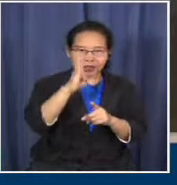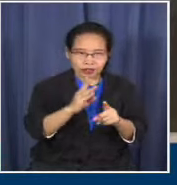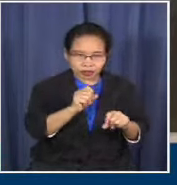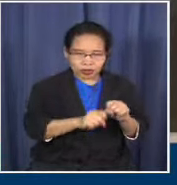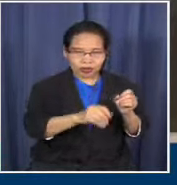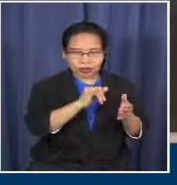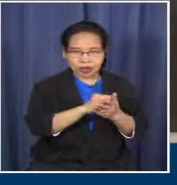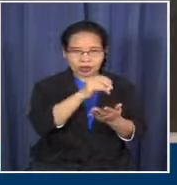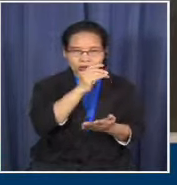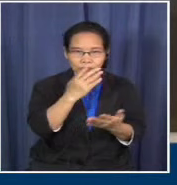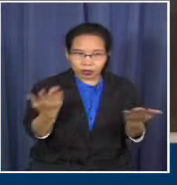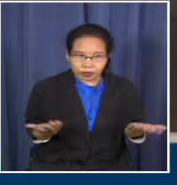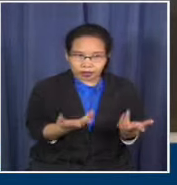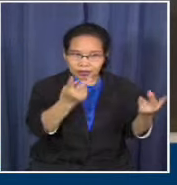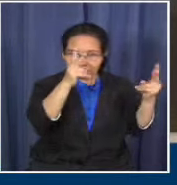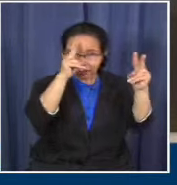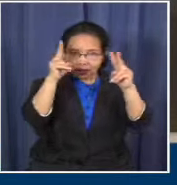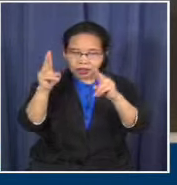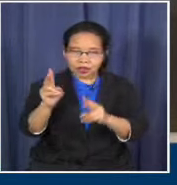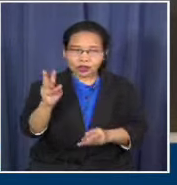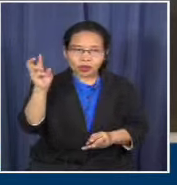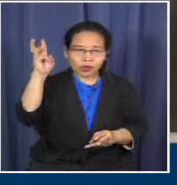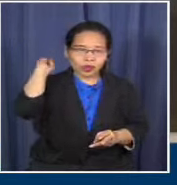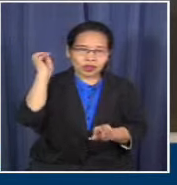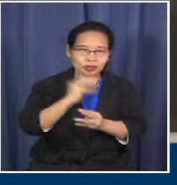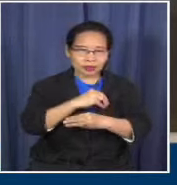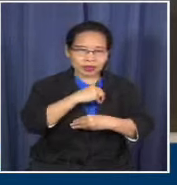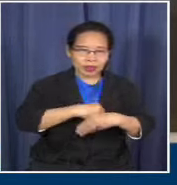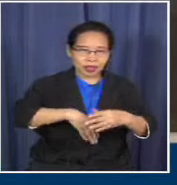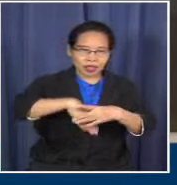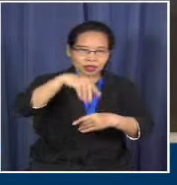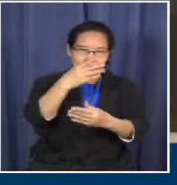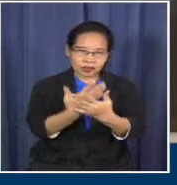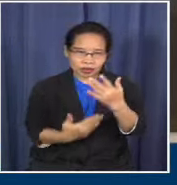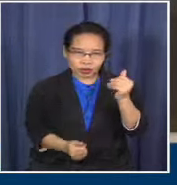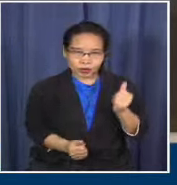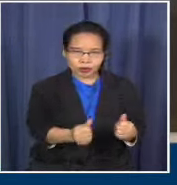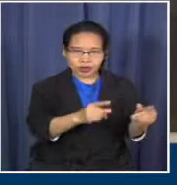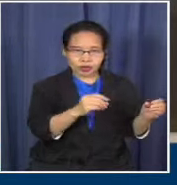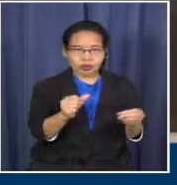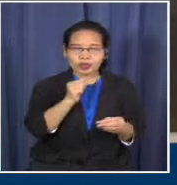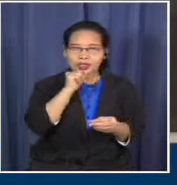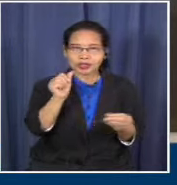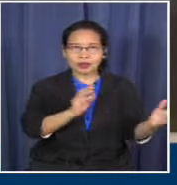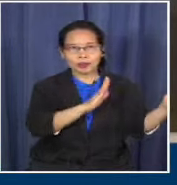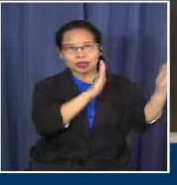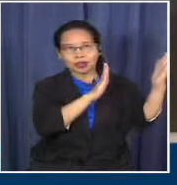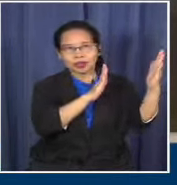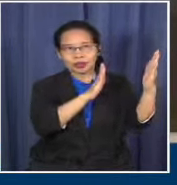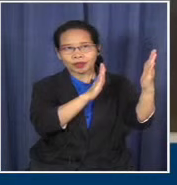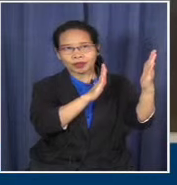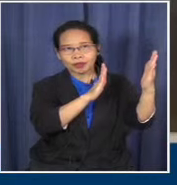so that what is seen was made out of things which do not appear.